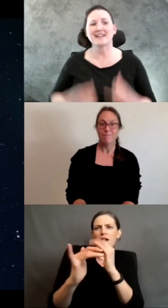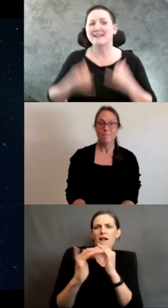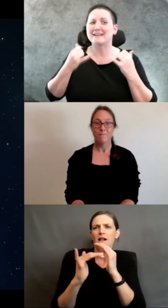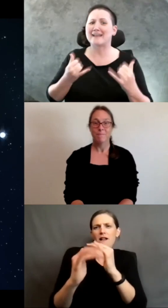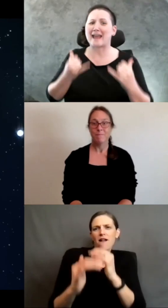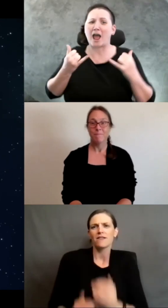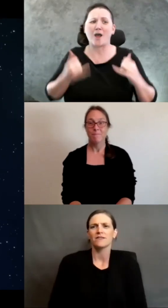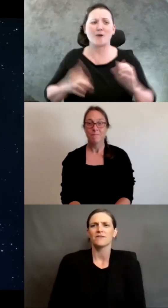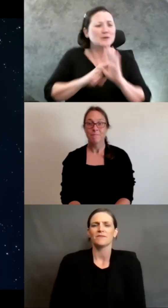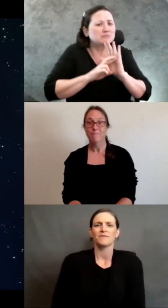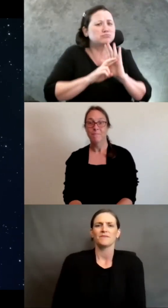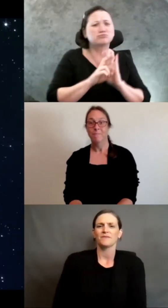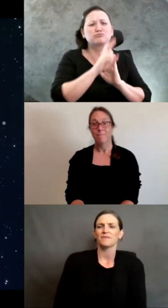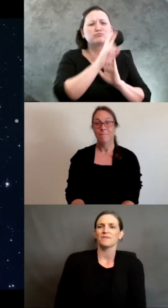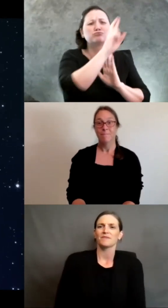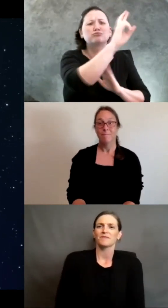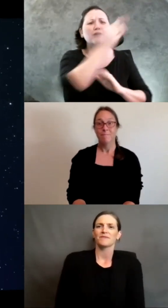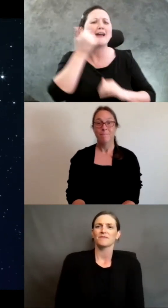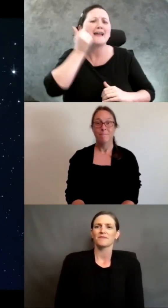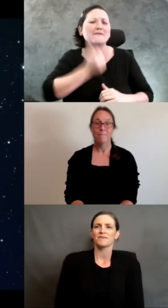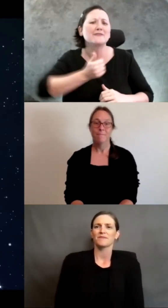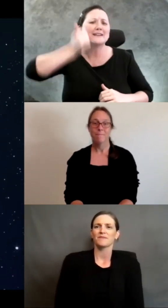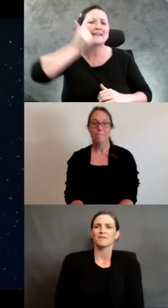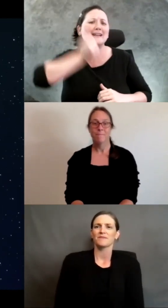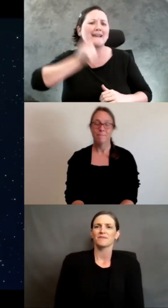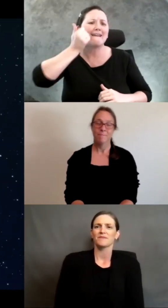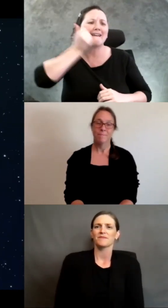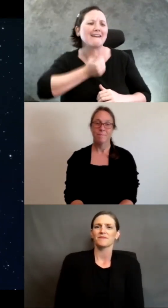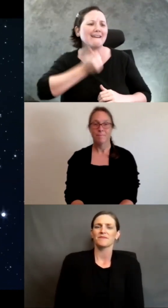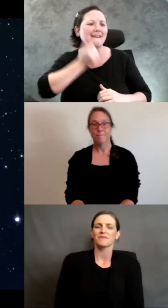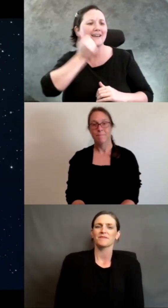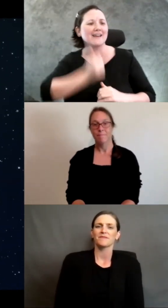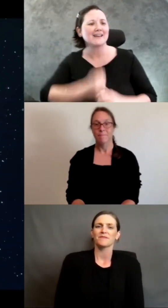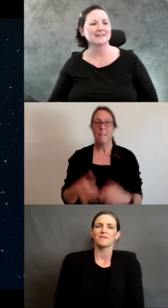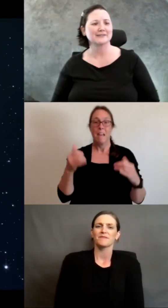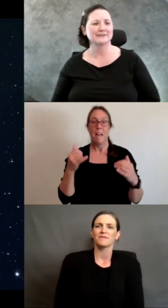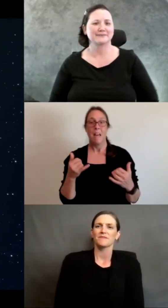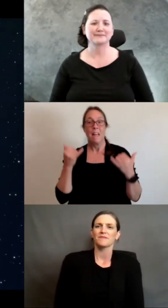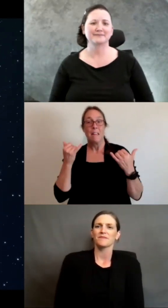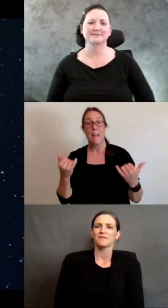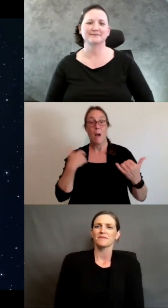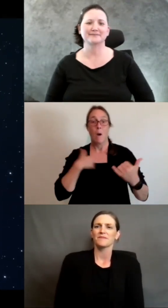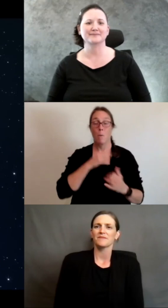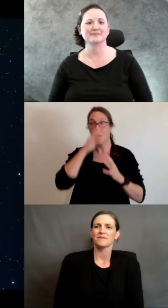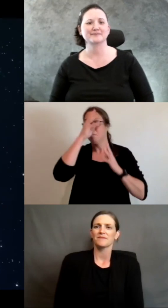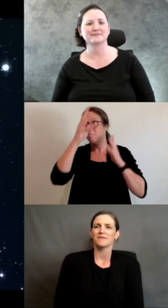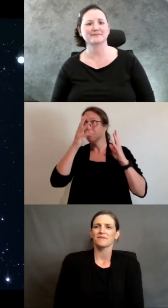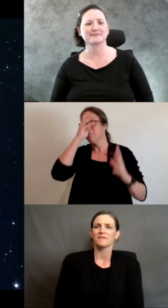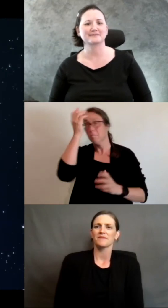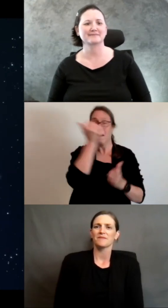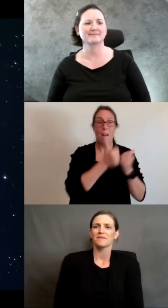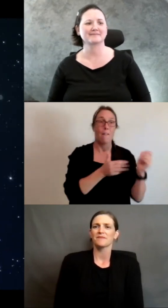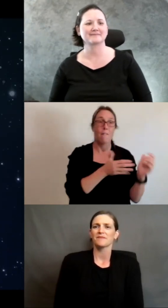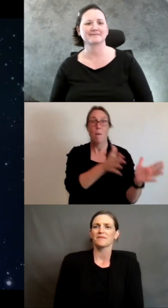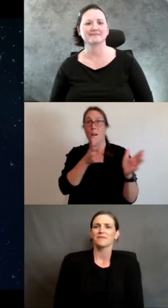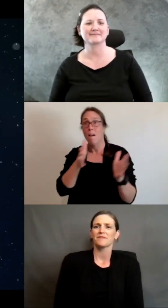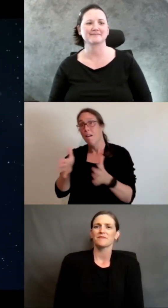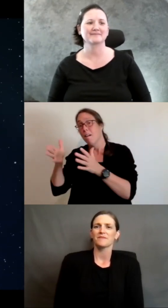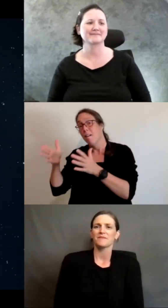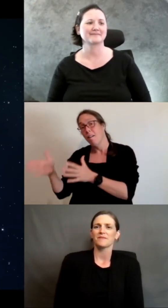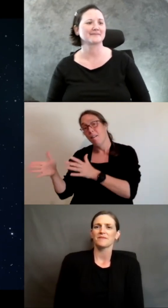Now we take off every day. Now we make up every